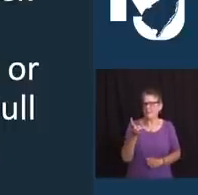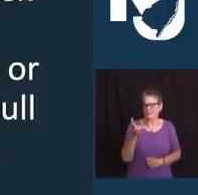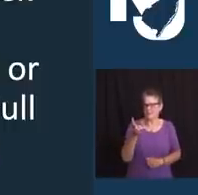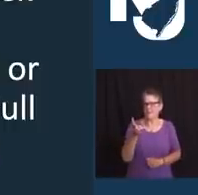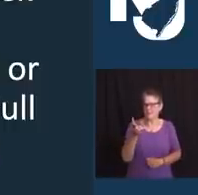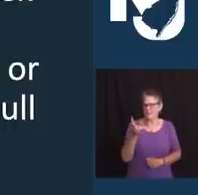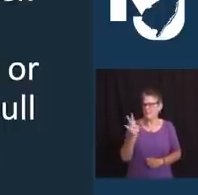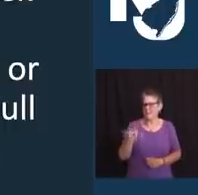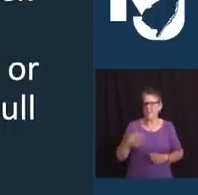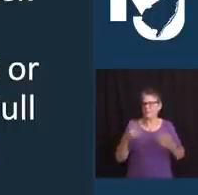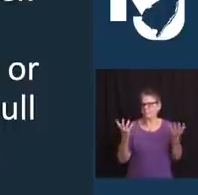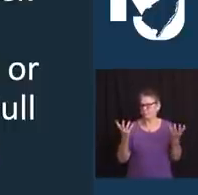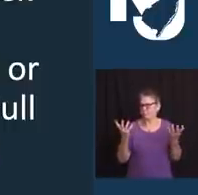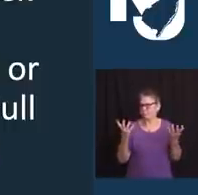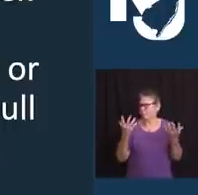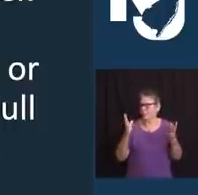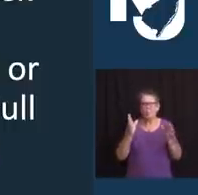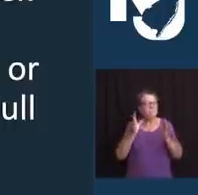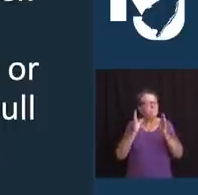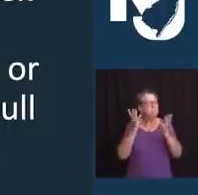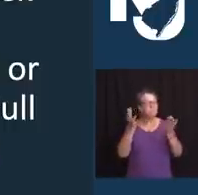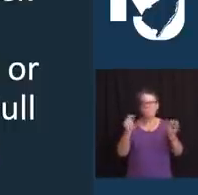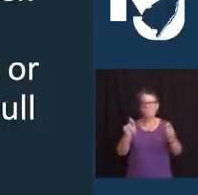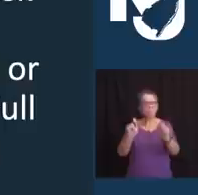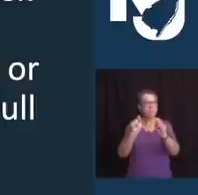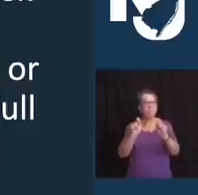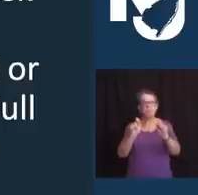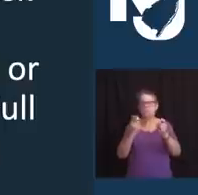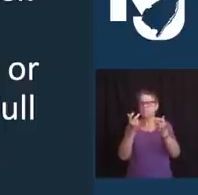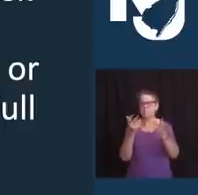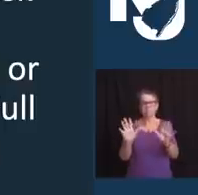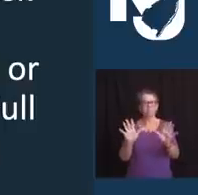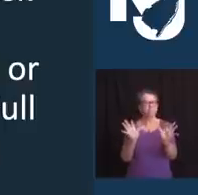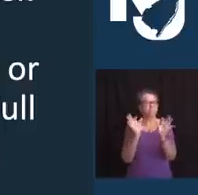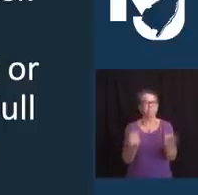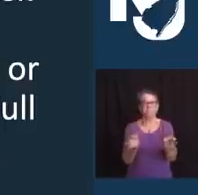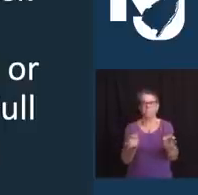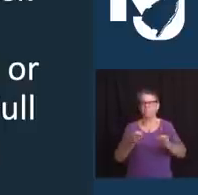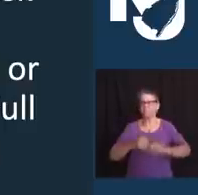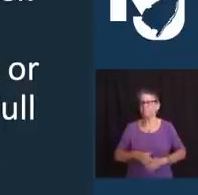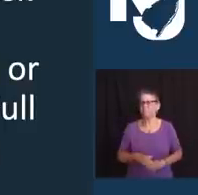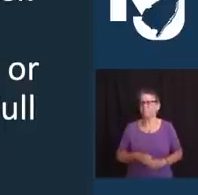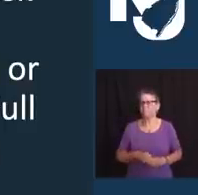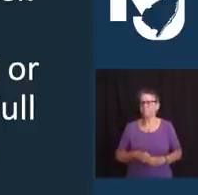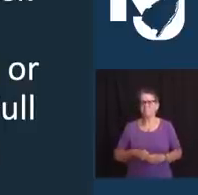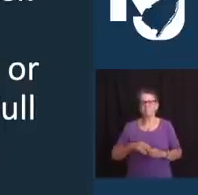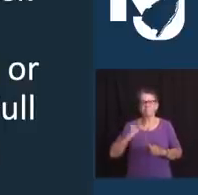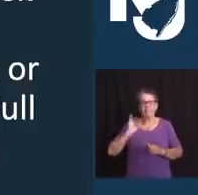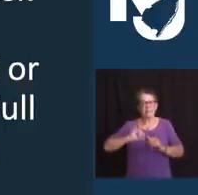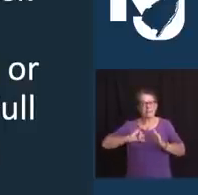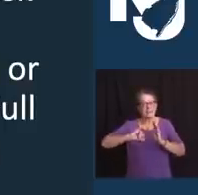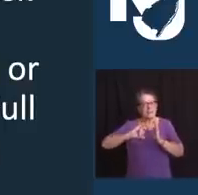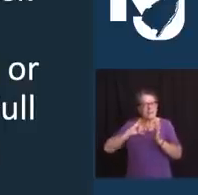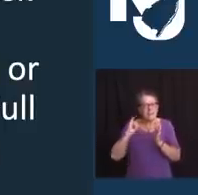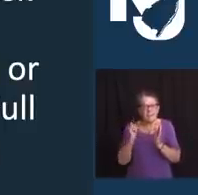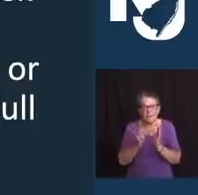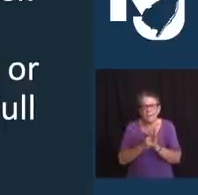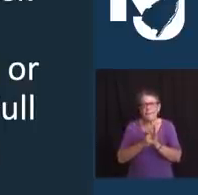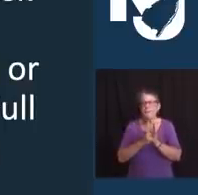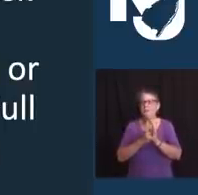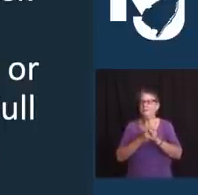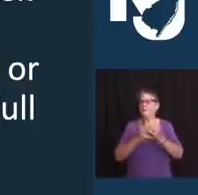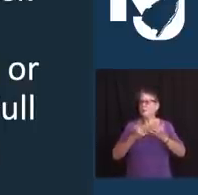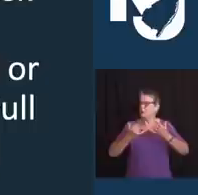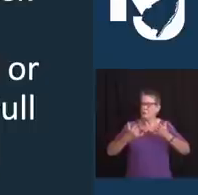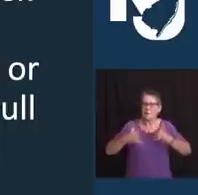extensions. To be clear, this standard is the absolute floor. We are reviewing all available resources to